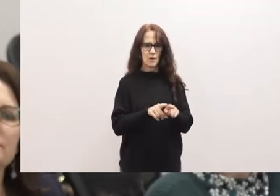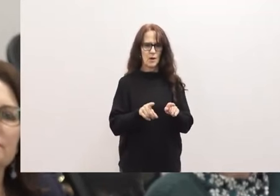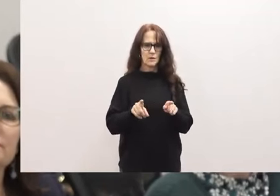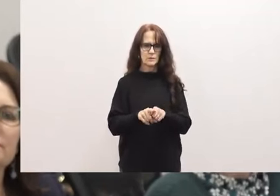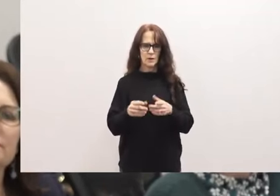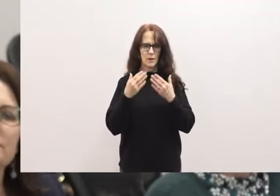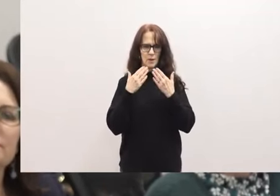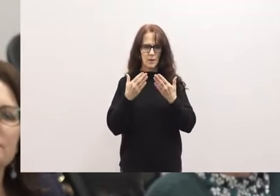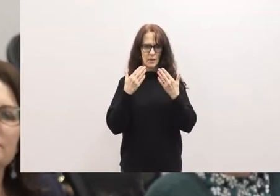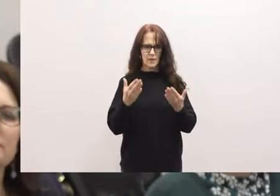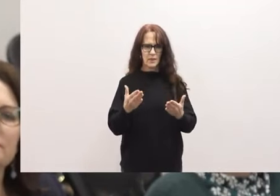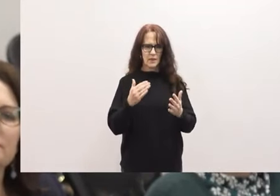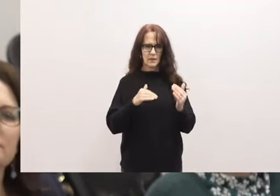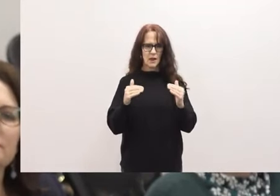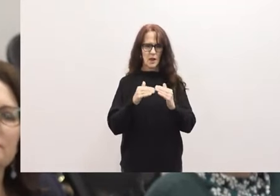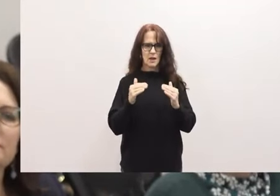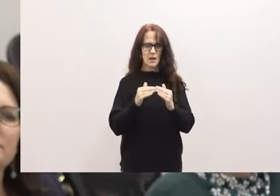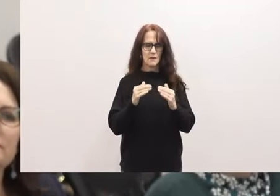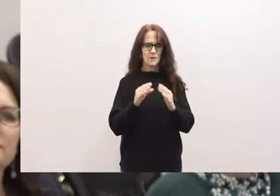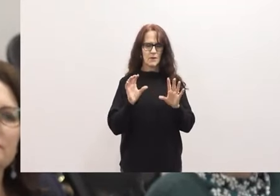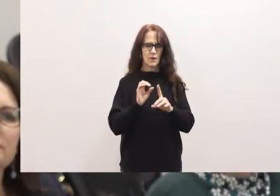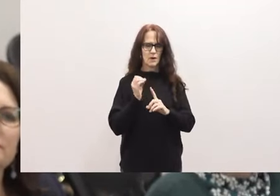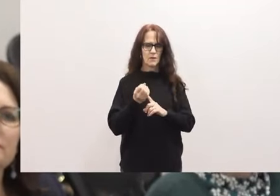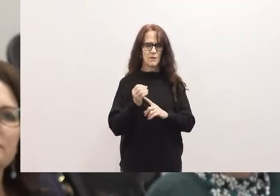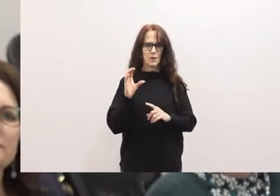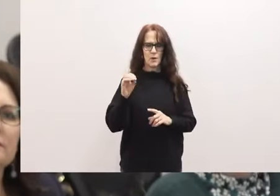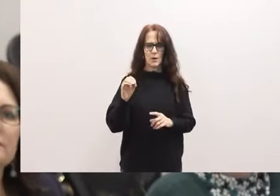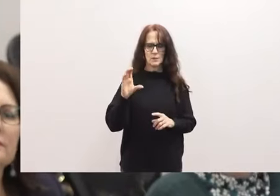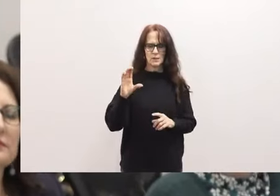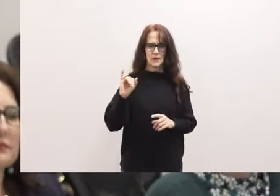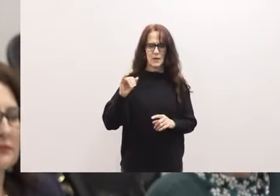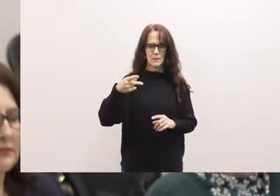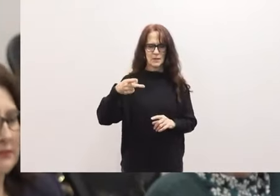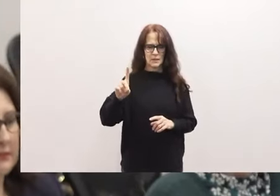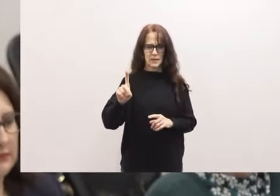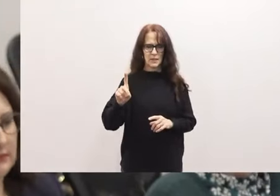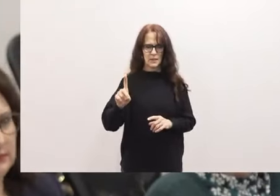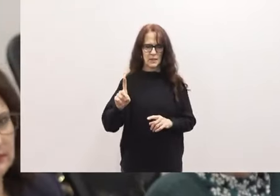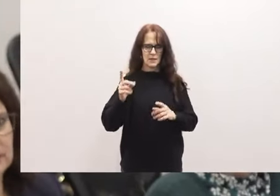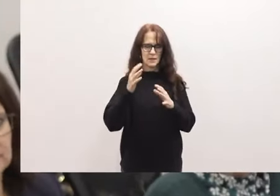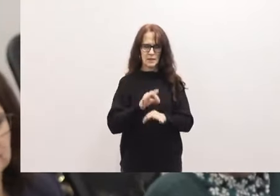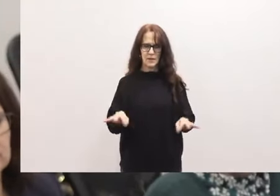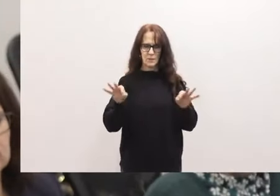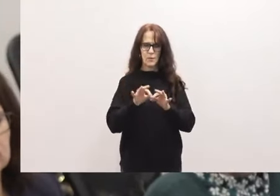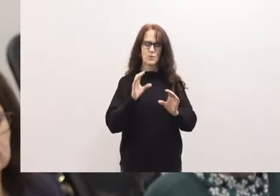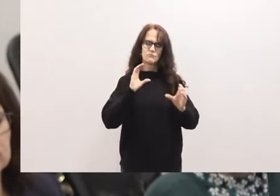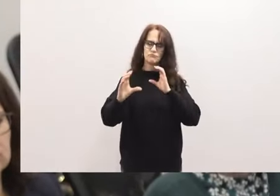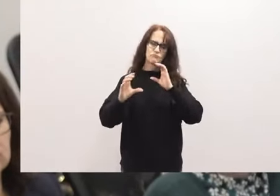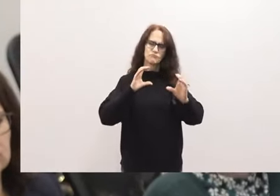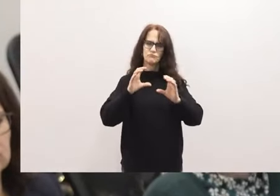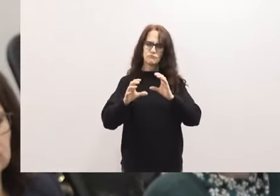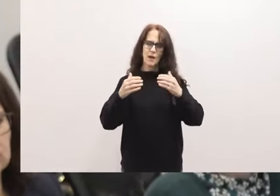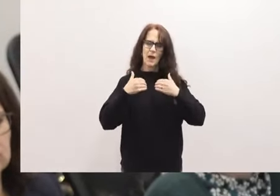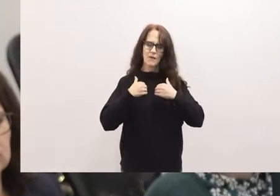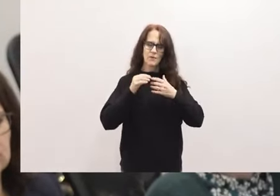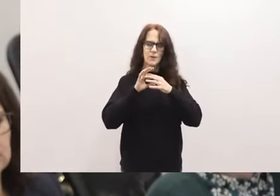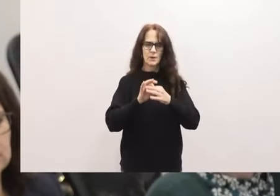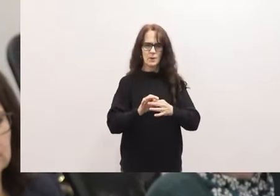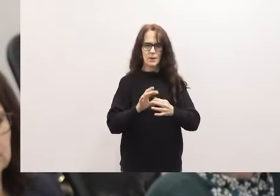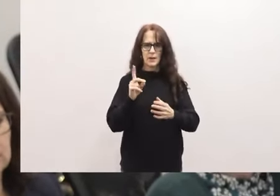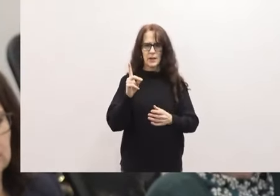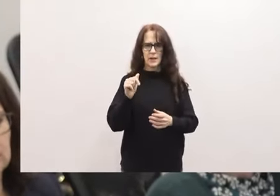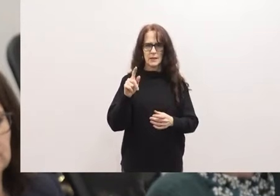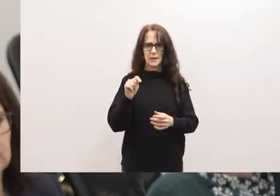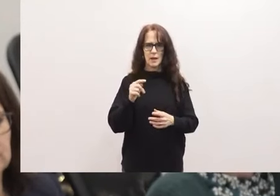thank our level offices as well as OCIPD for the rich dialogue that we've been having regarding our data